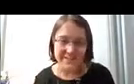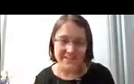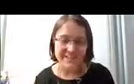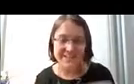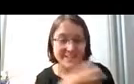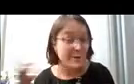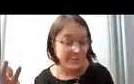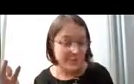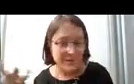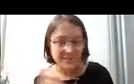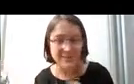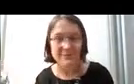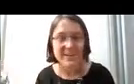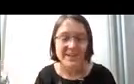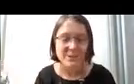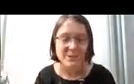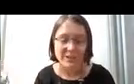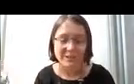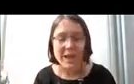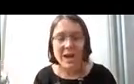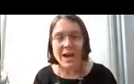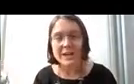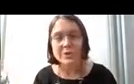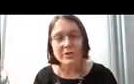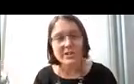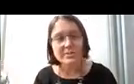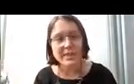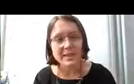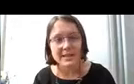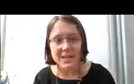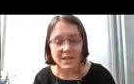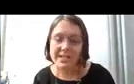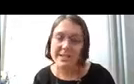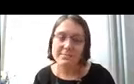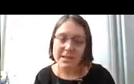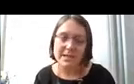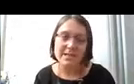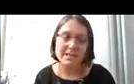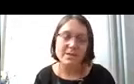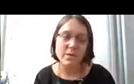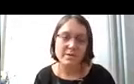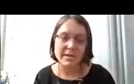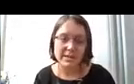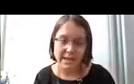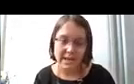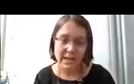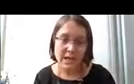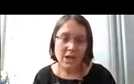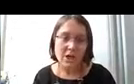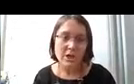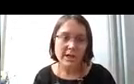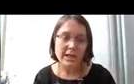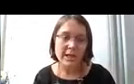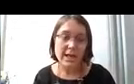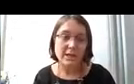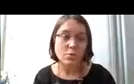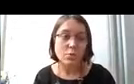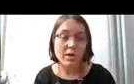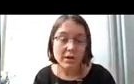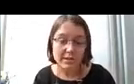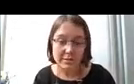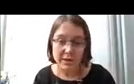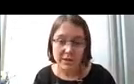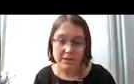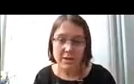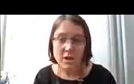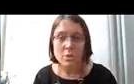their lovely faces and hopefully my lovely face as well. And you're going to spend the next 30 minutes with me today looking at